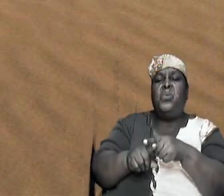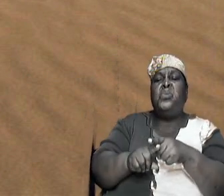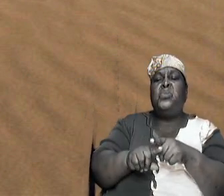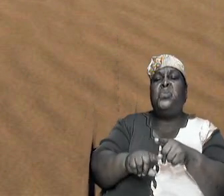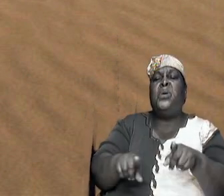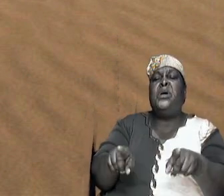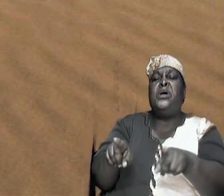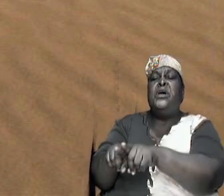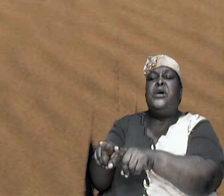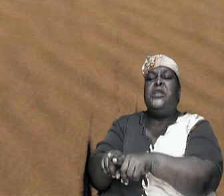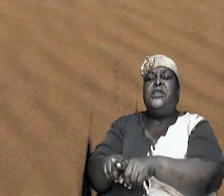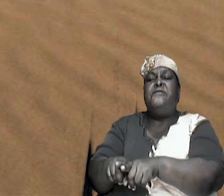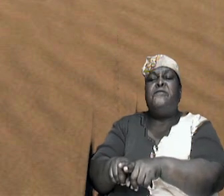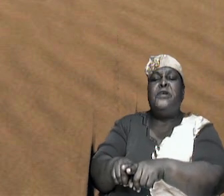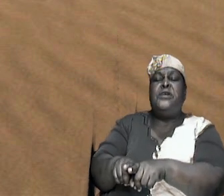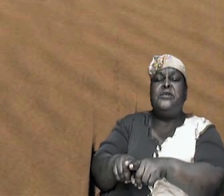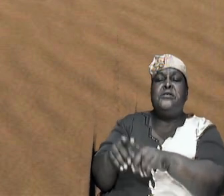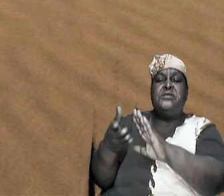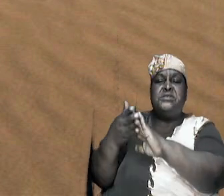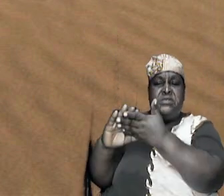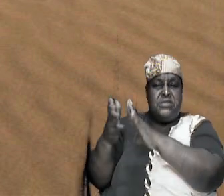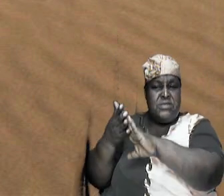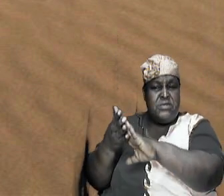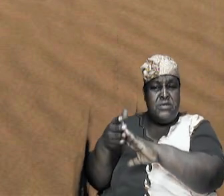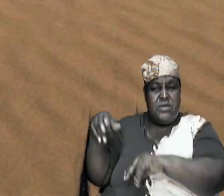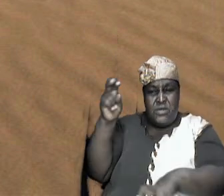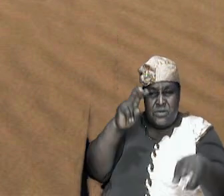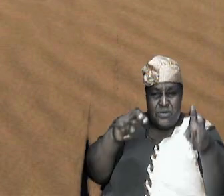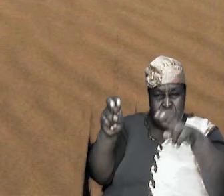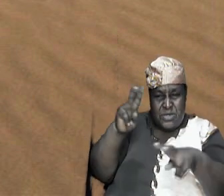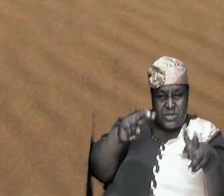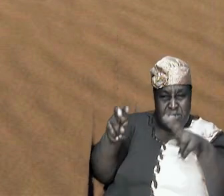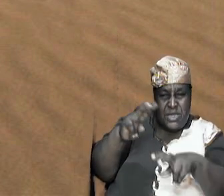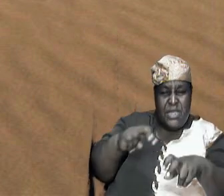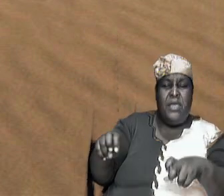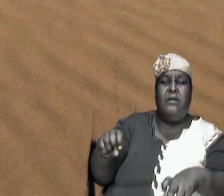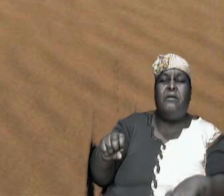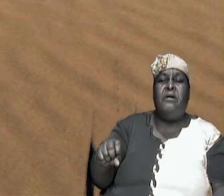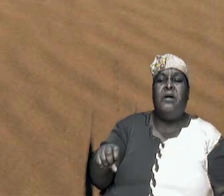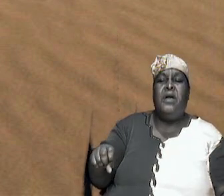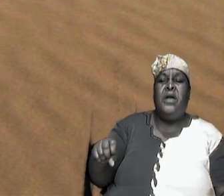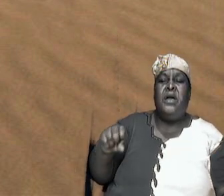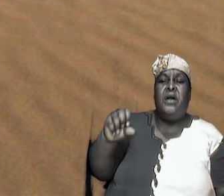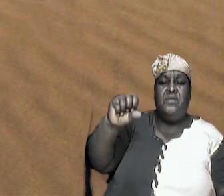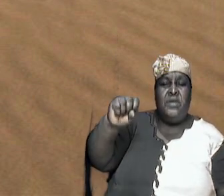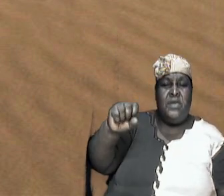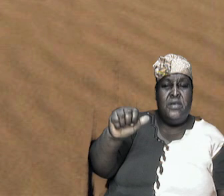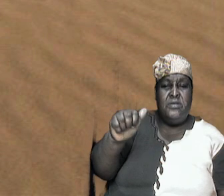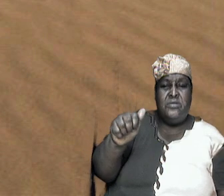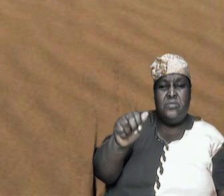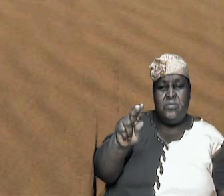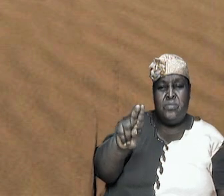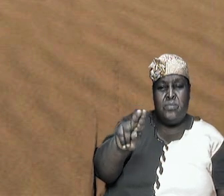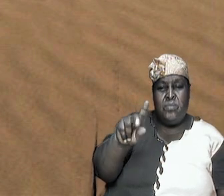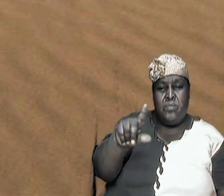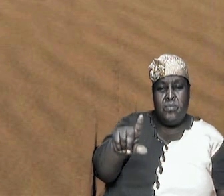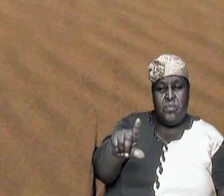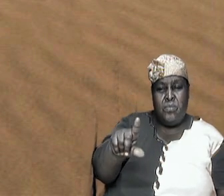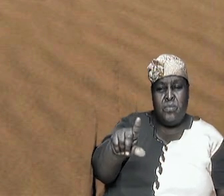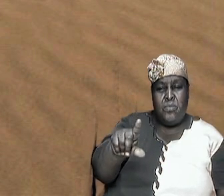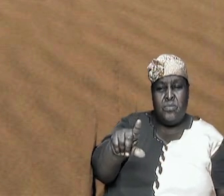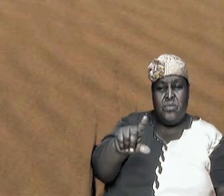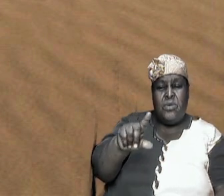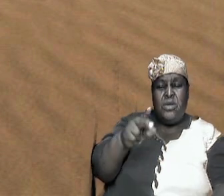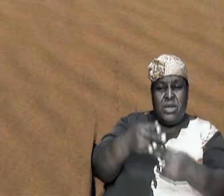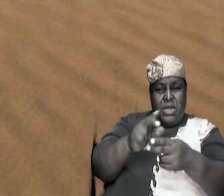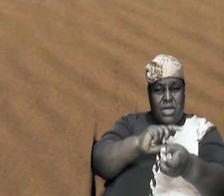seek Saul. This is Saul, as we know him, Paul, who wrote almost quarter of the New Testament,